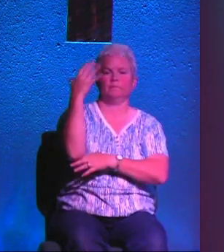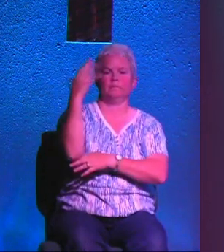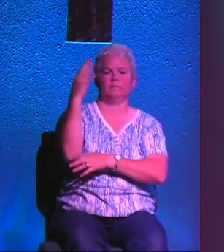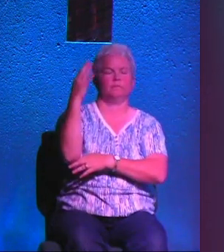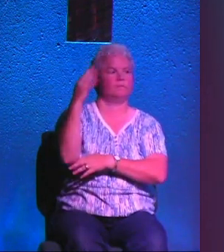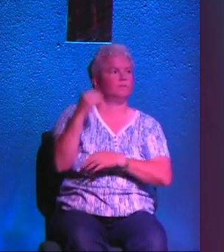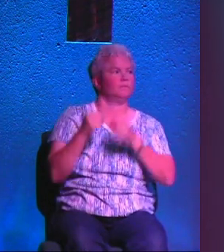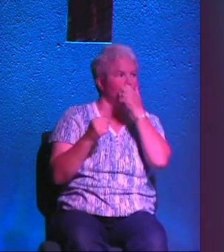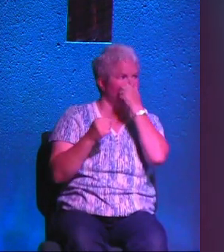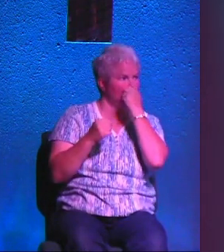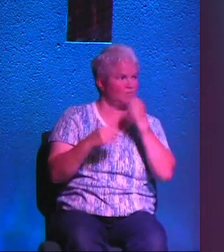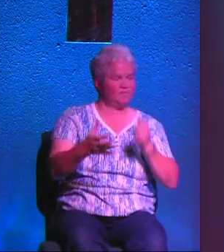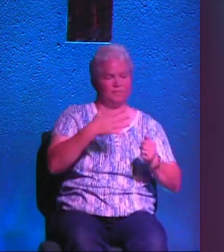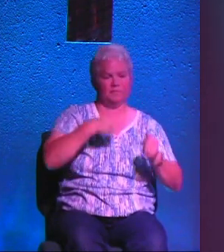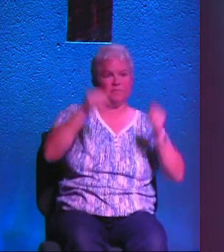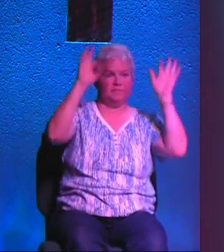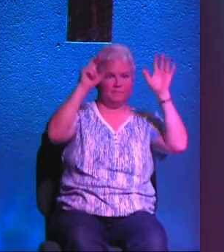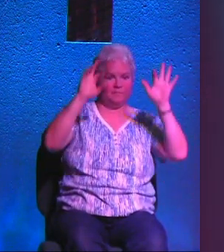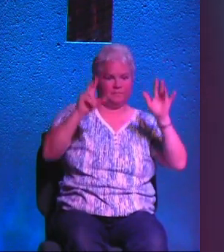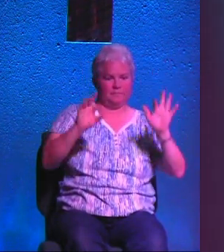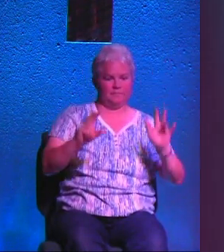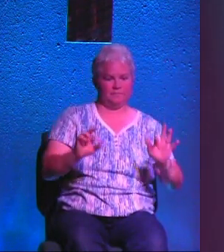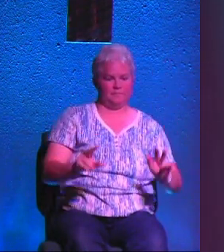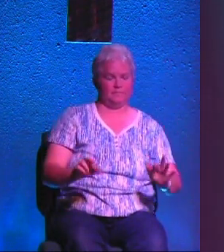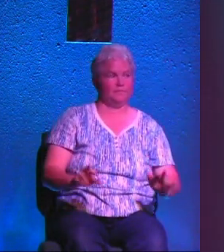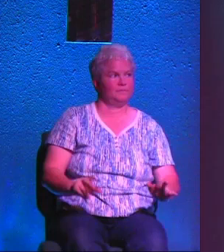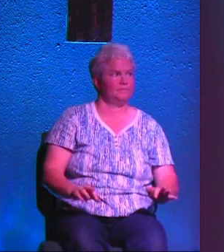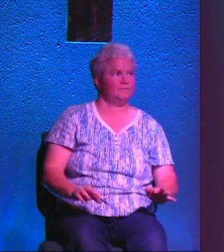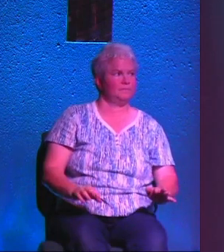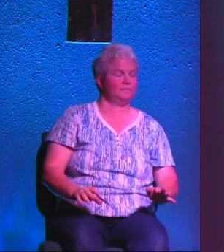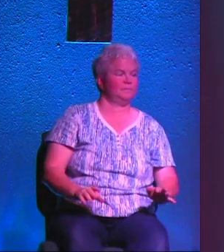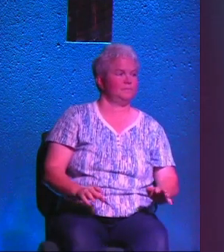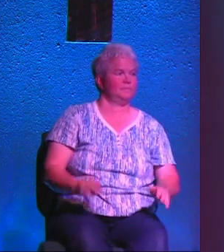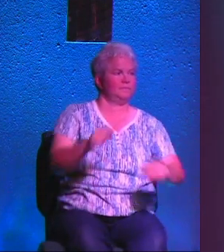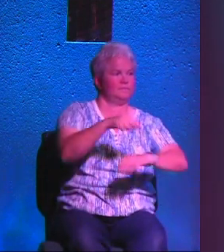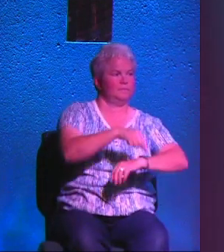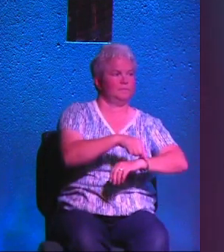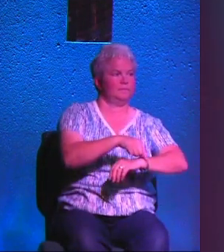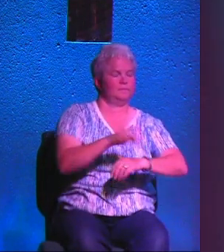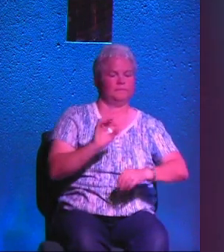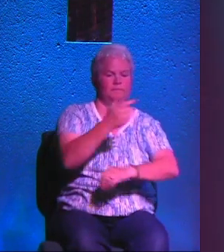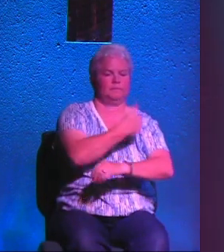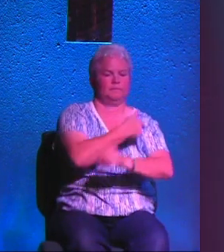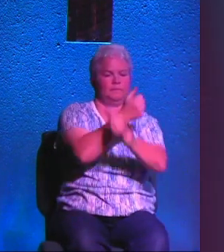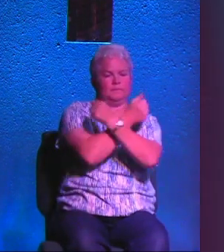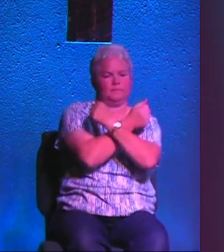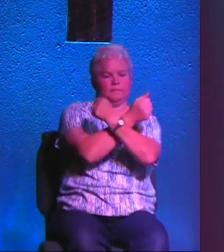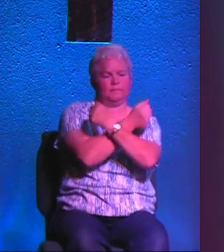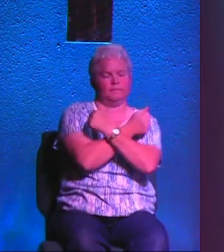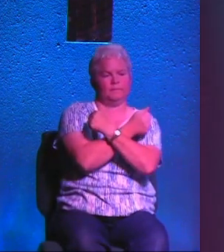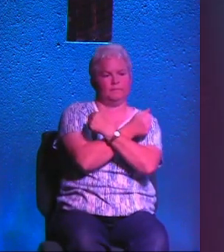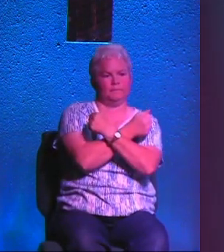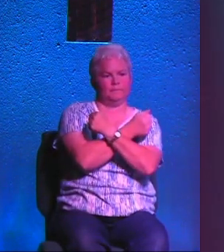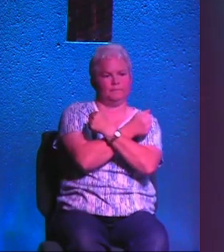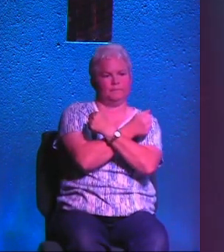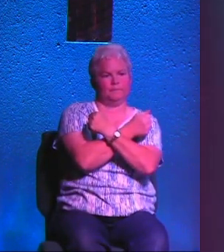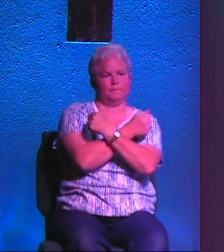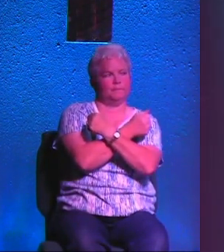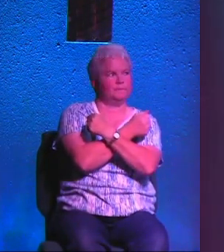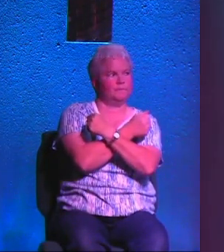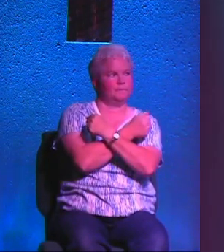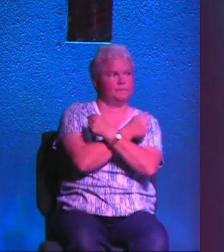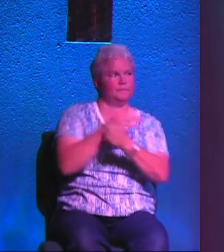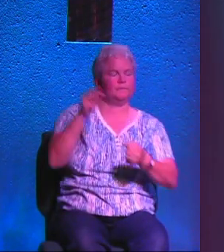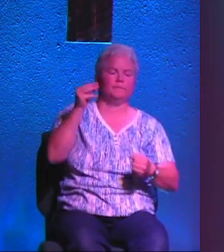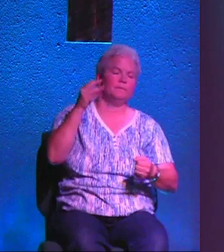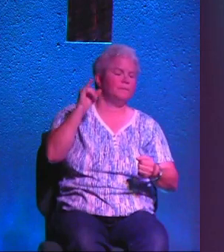yeah, but it's not snowing, for goodness sake. So this is that in-between time that we love. Cooler weathers, the little